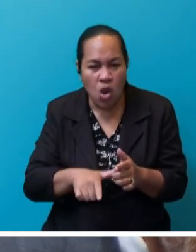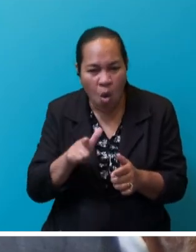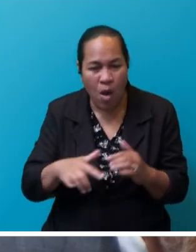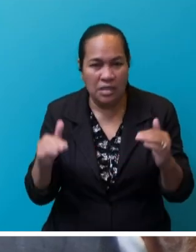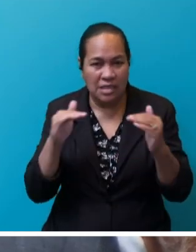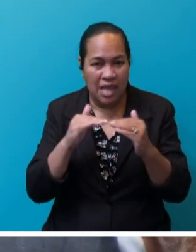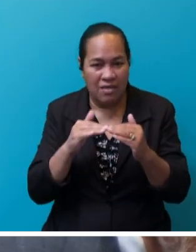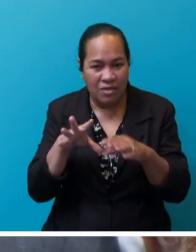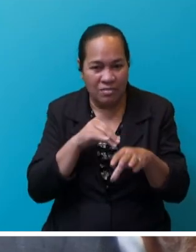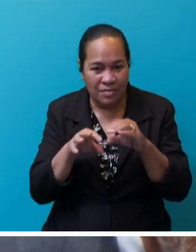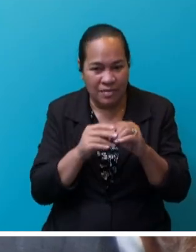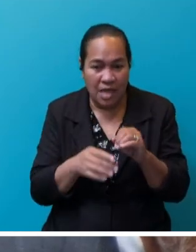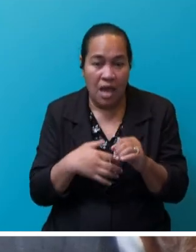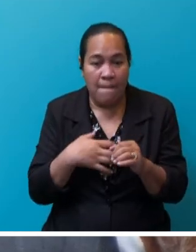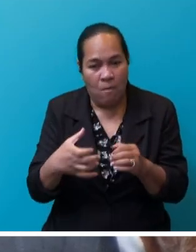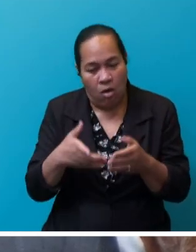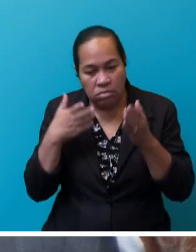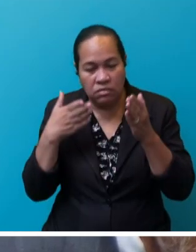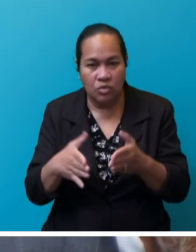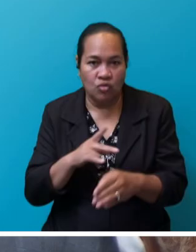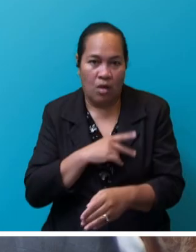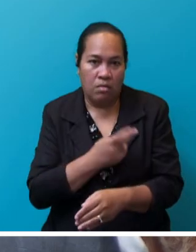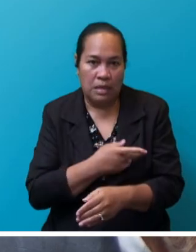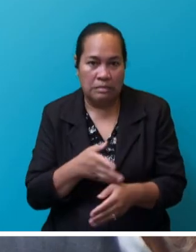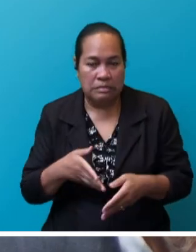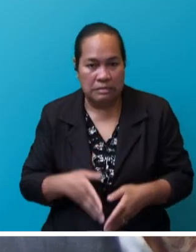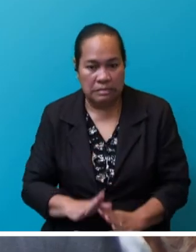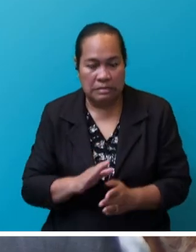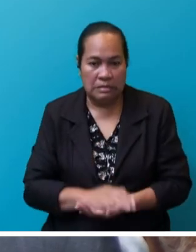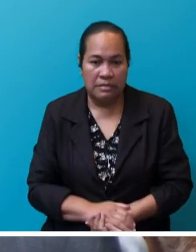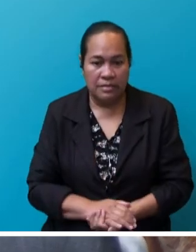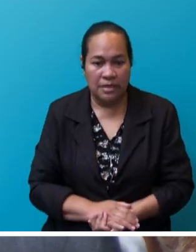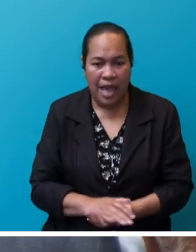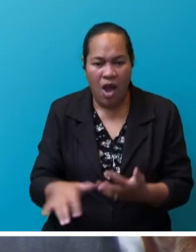of early marriage and childbearing. Other impacts include poorer